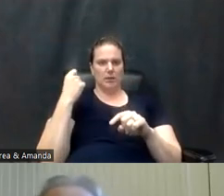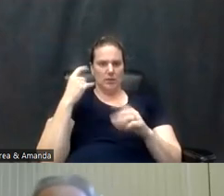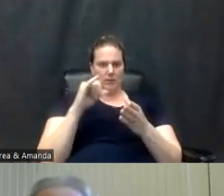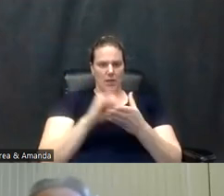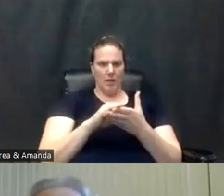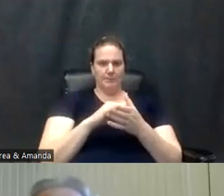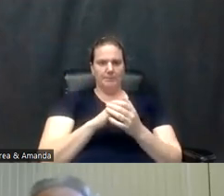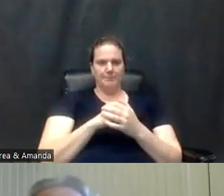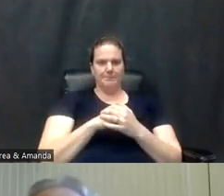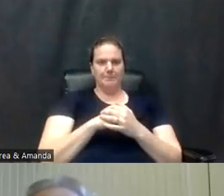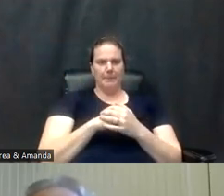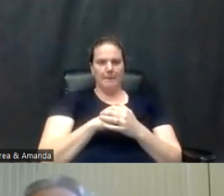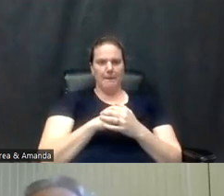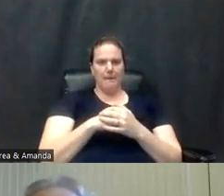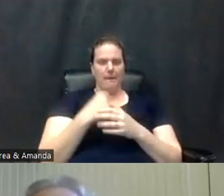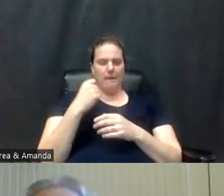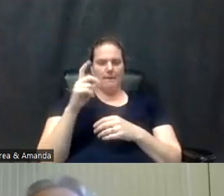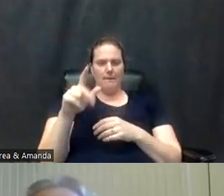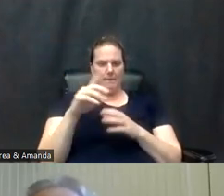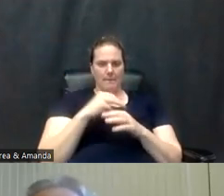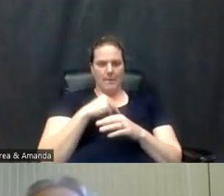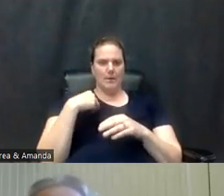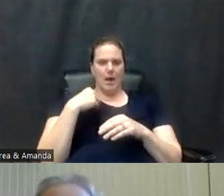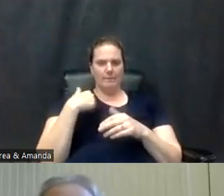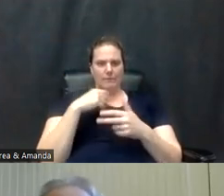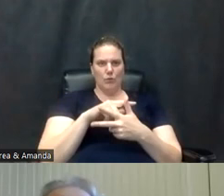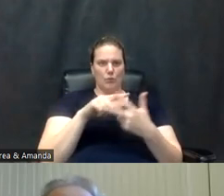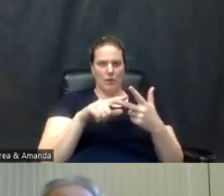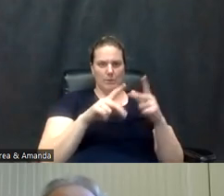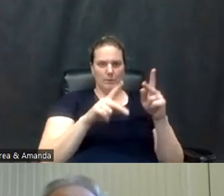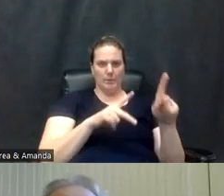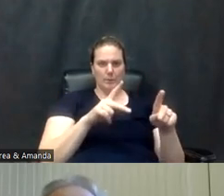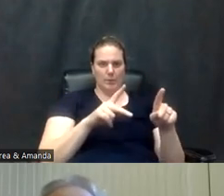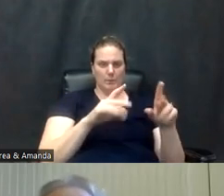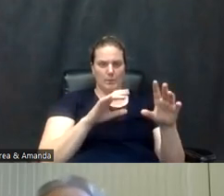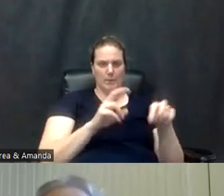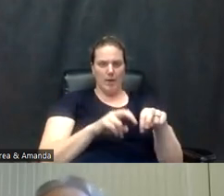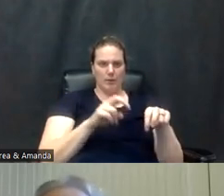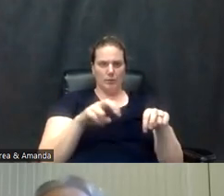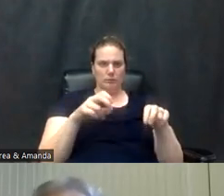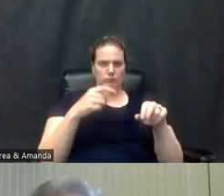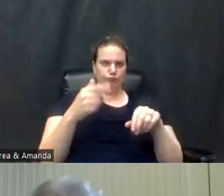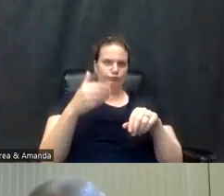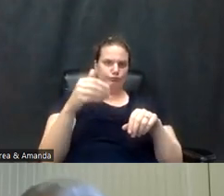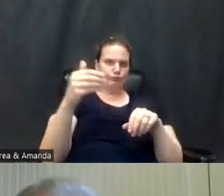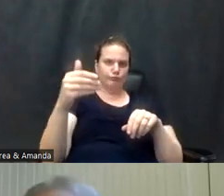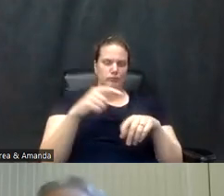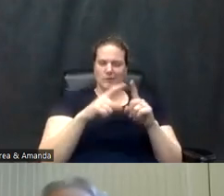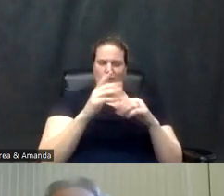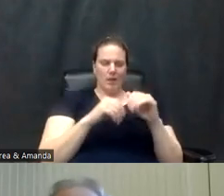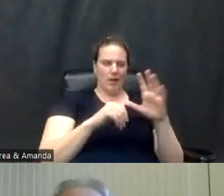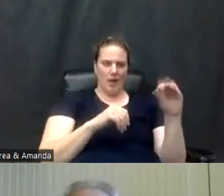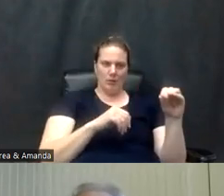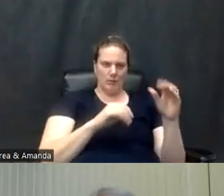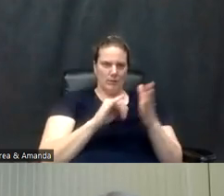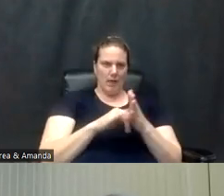23 members also break down into three-person panels. This is done regularly, though. This is not the same as the county where